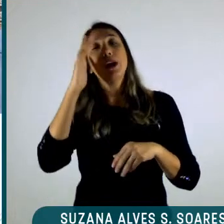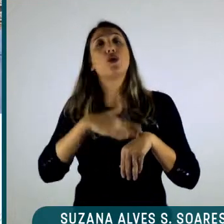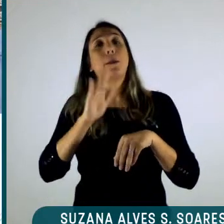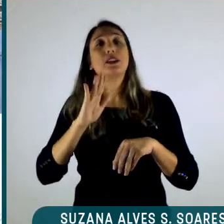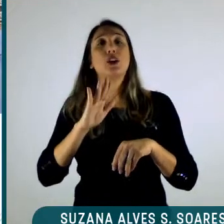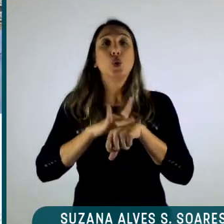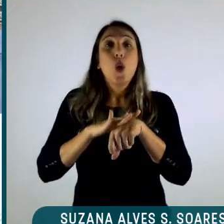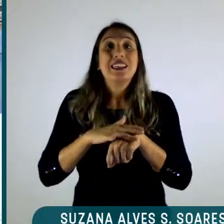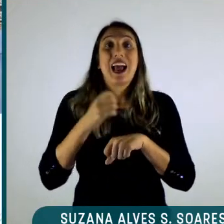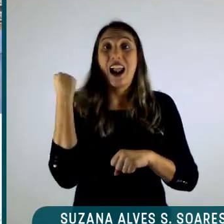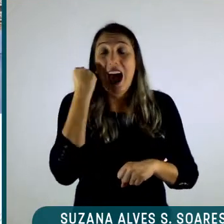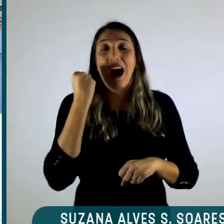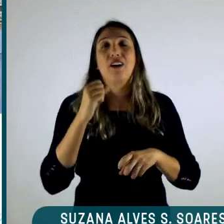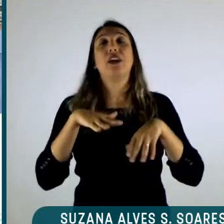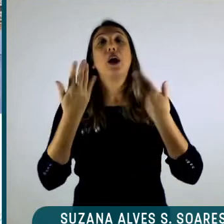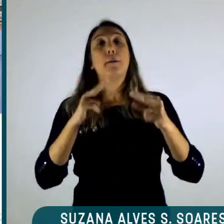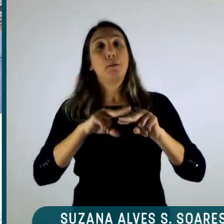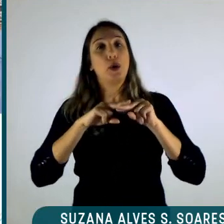are. They know where the chronic